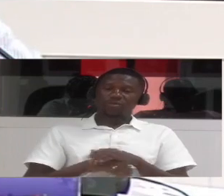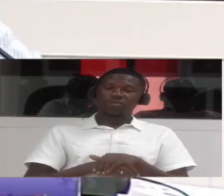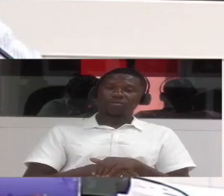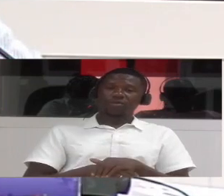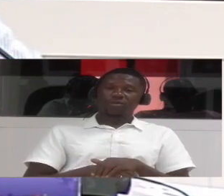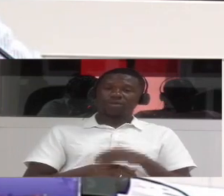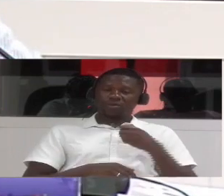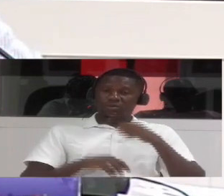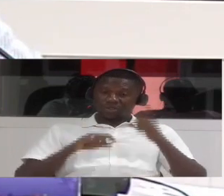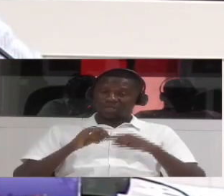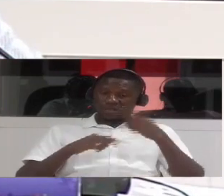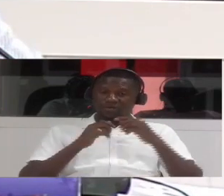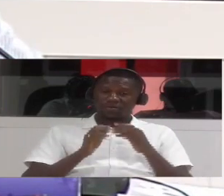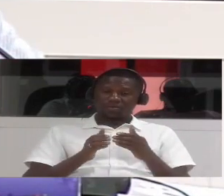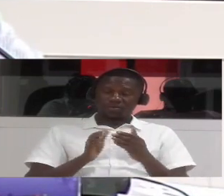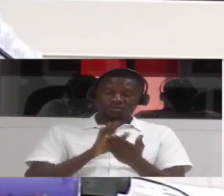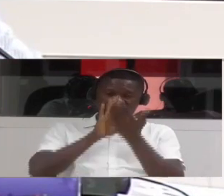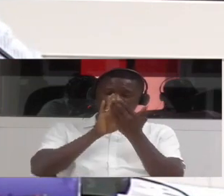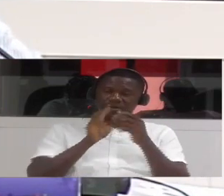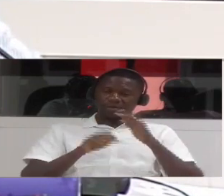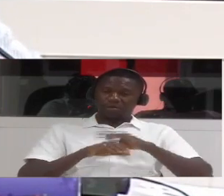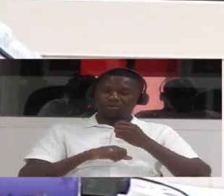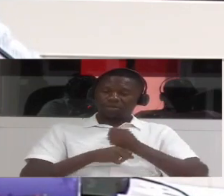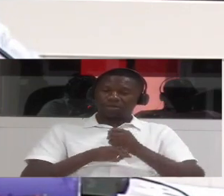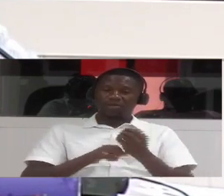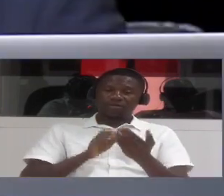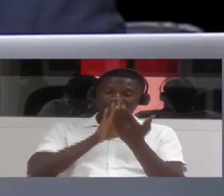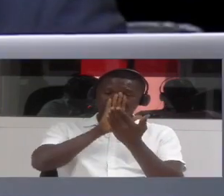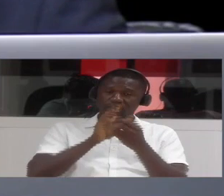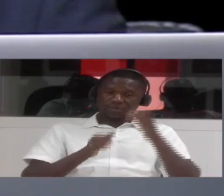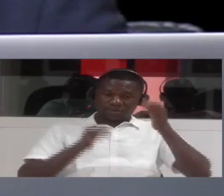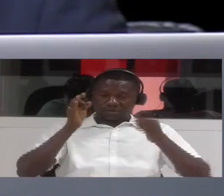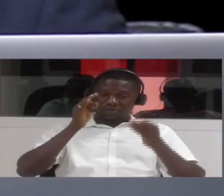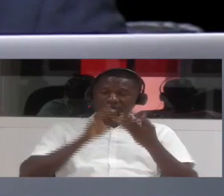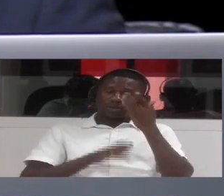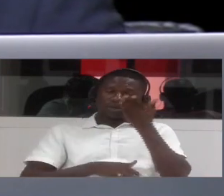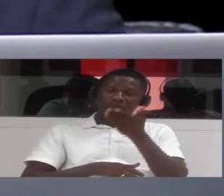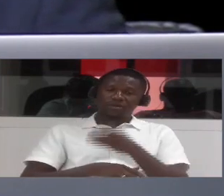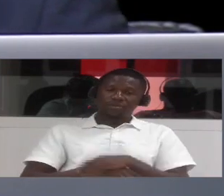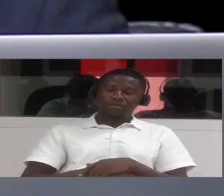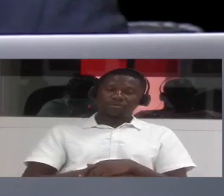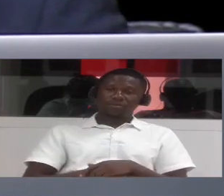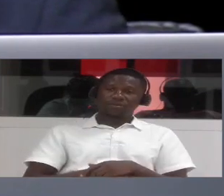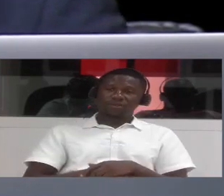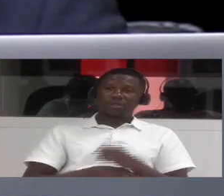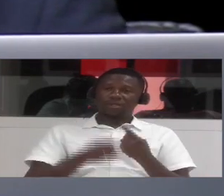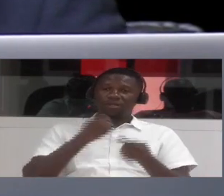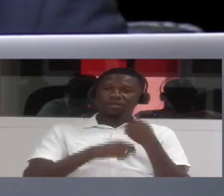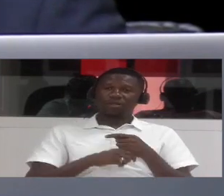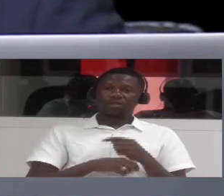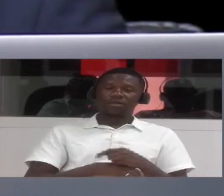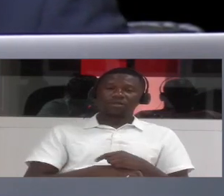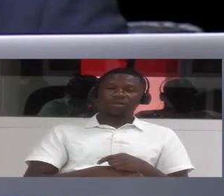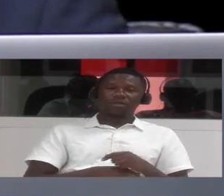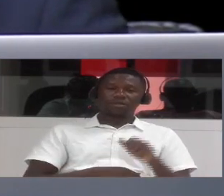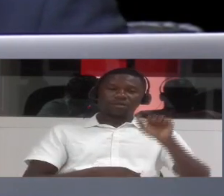and prosecuted, and he made a few appearances before the courts. Interesting. And again, Alhaji Yoro Jallo and